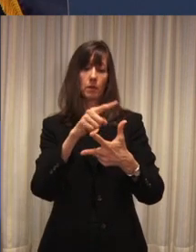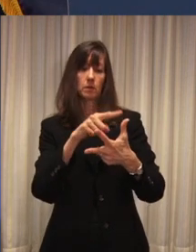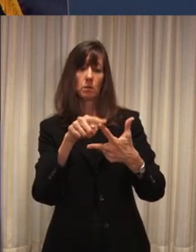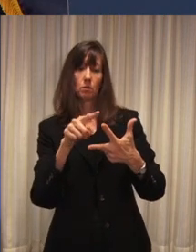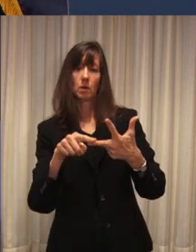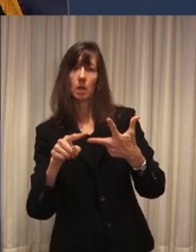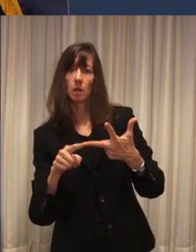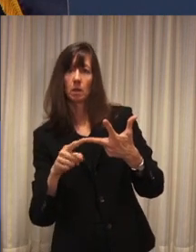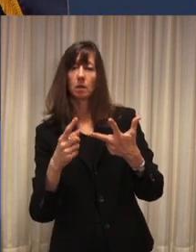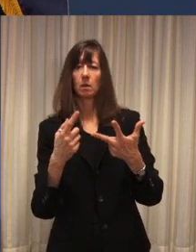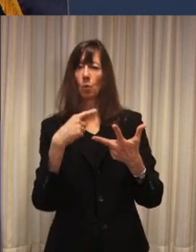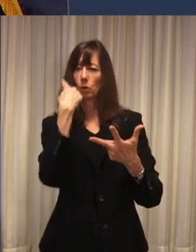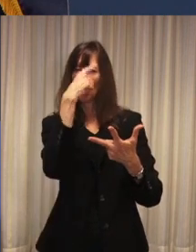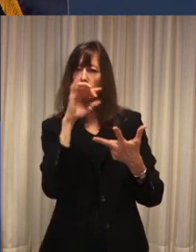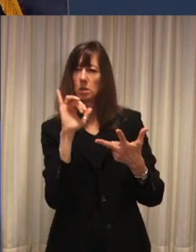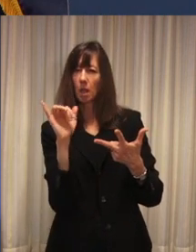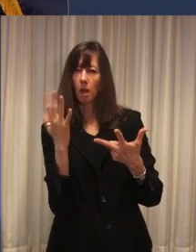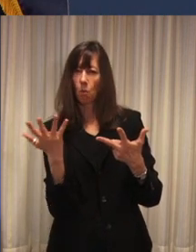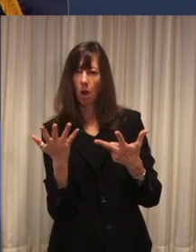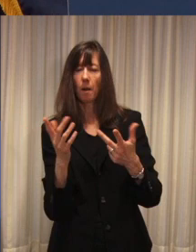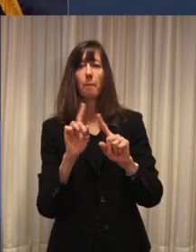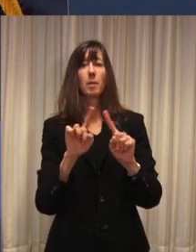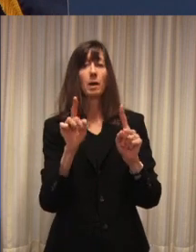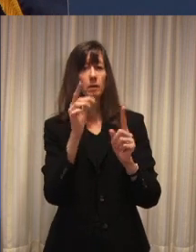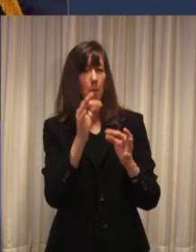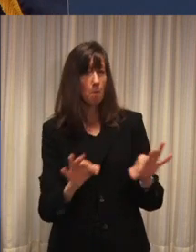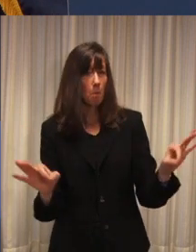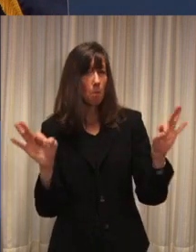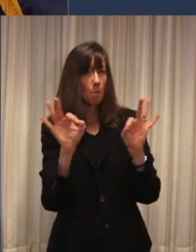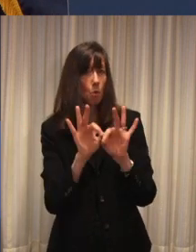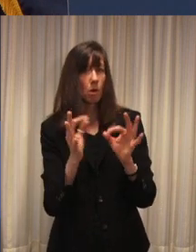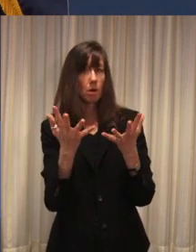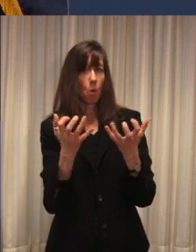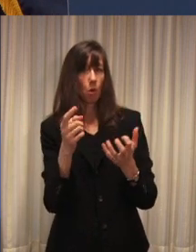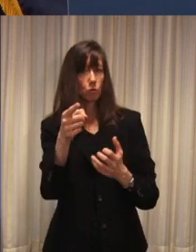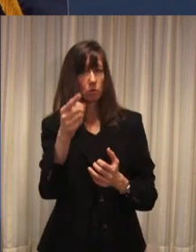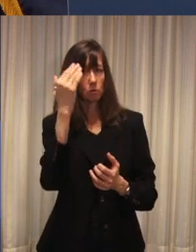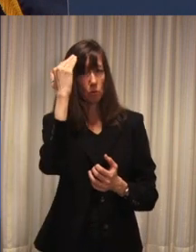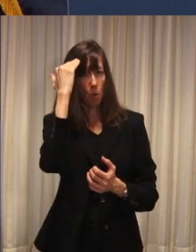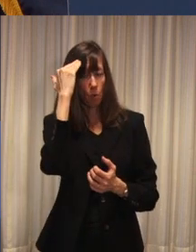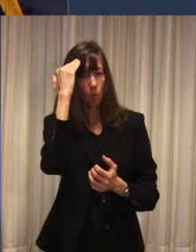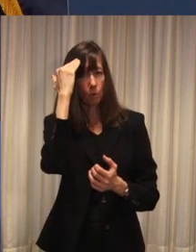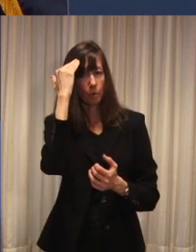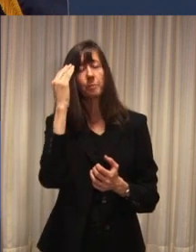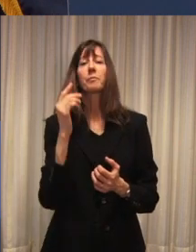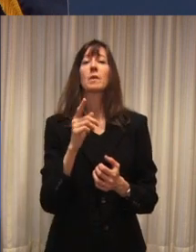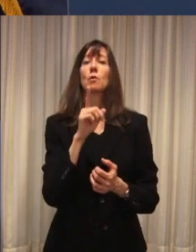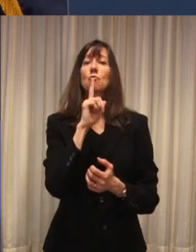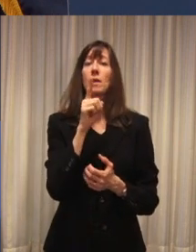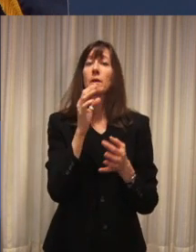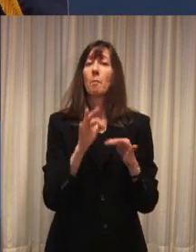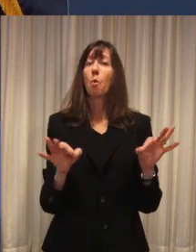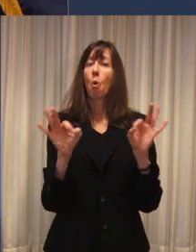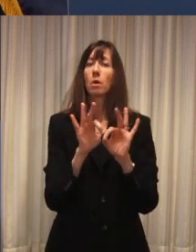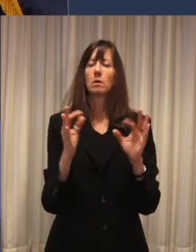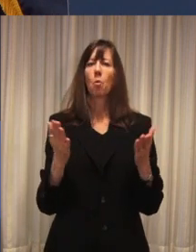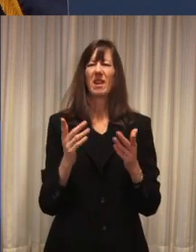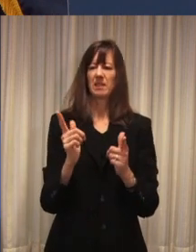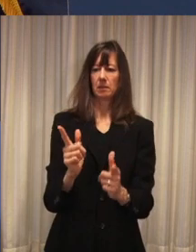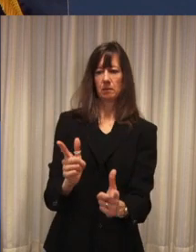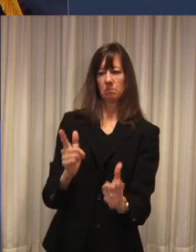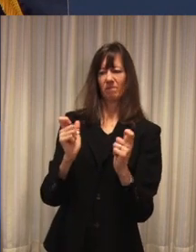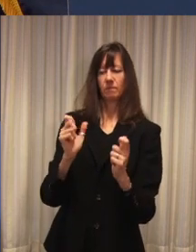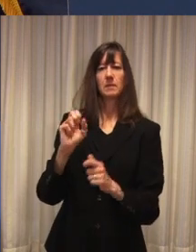but what I think the key thing that I want everybody to take away from this is speed really matters. Moving